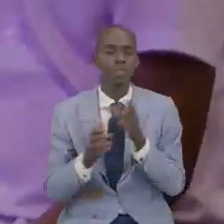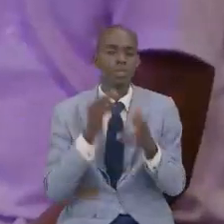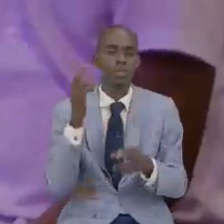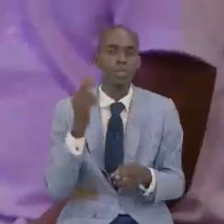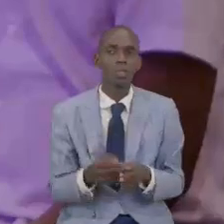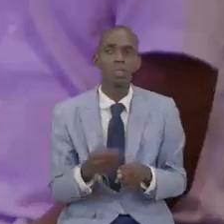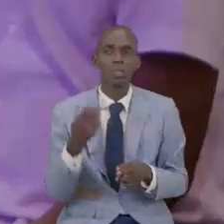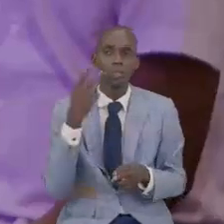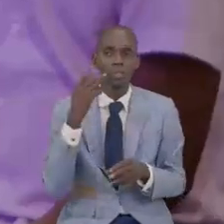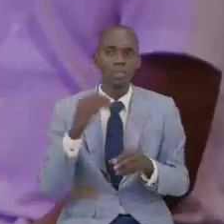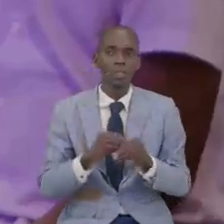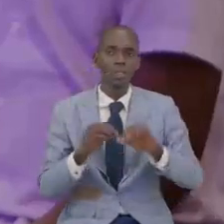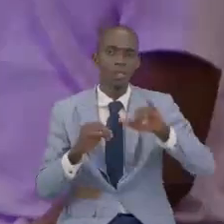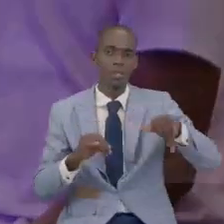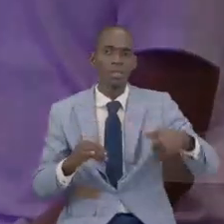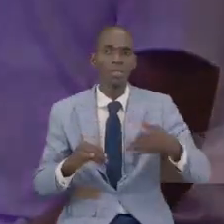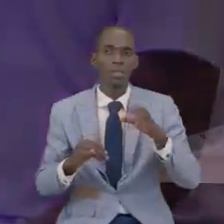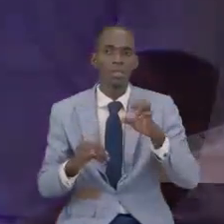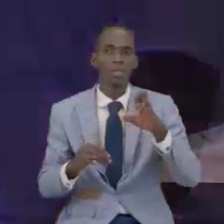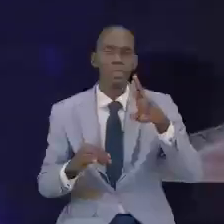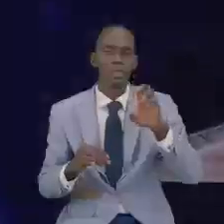looking at